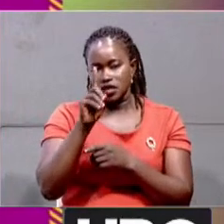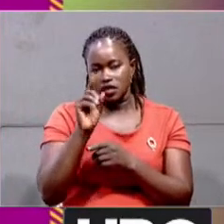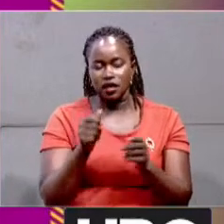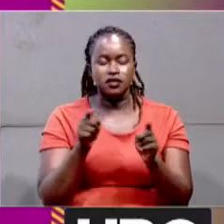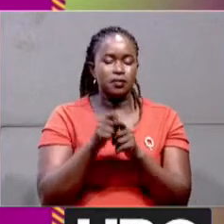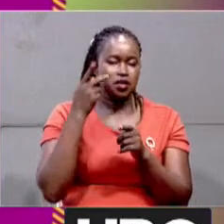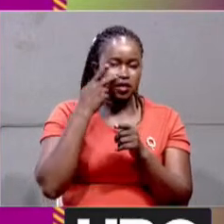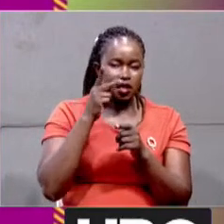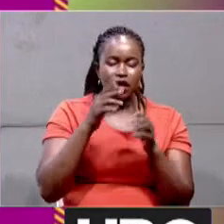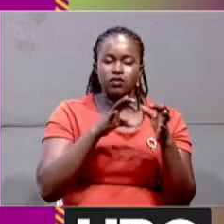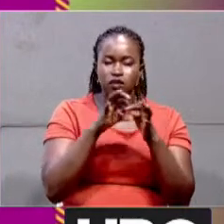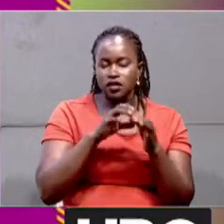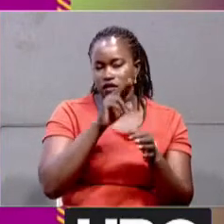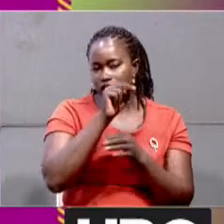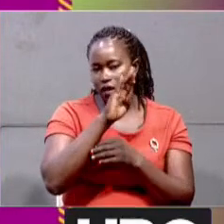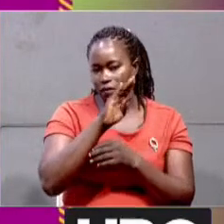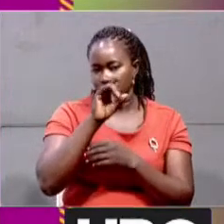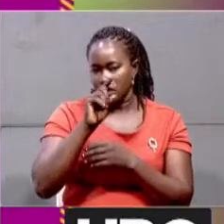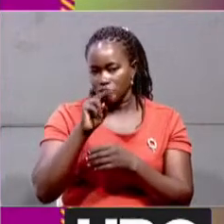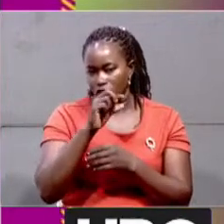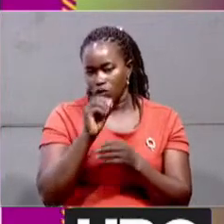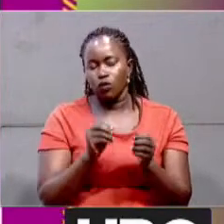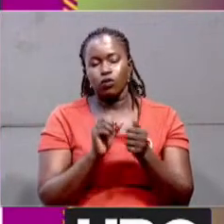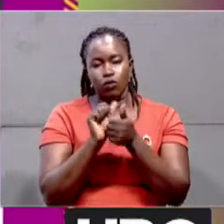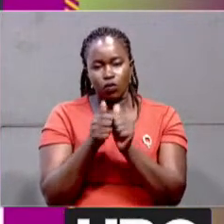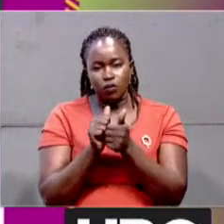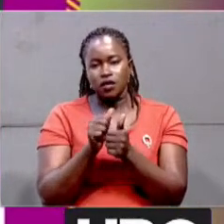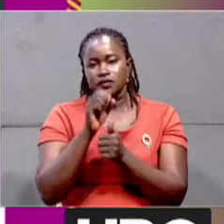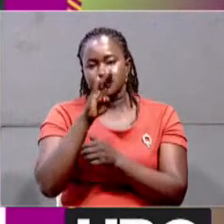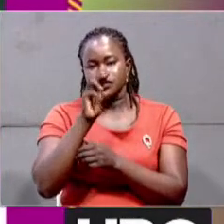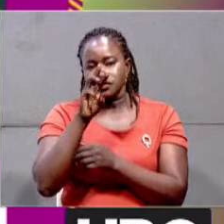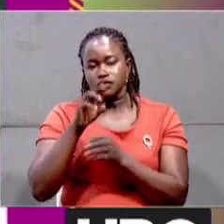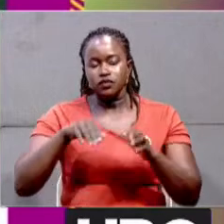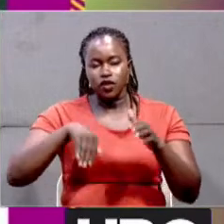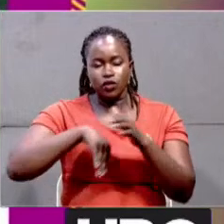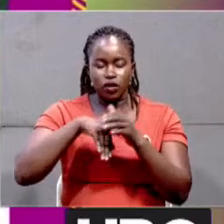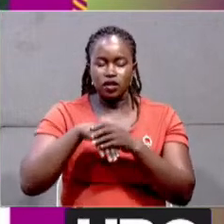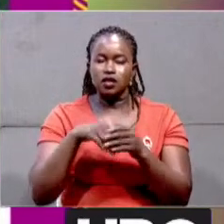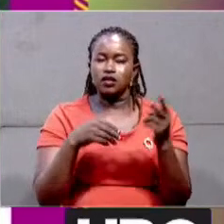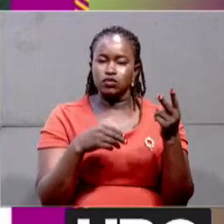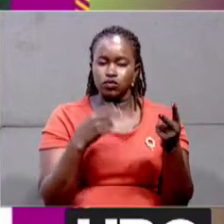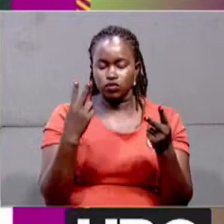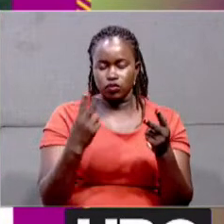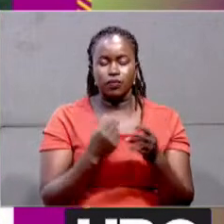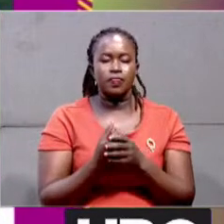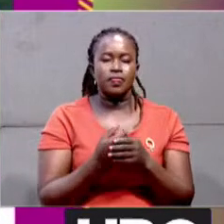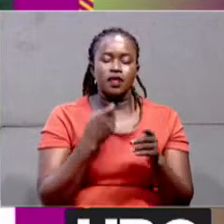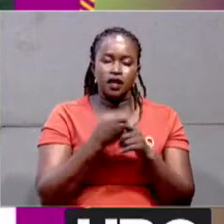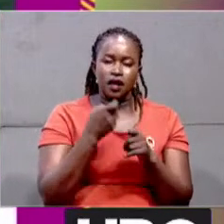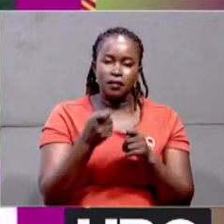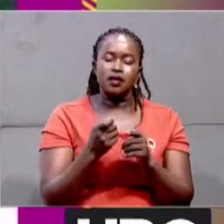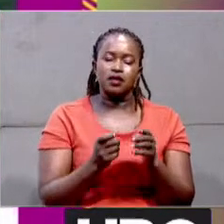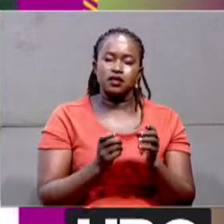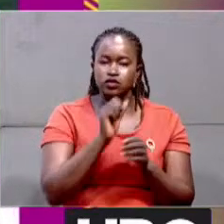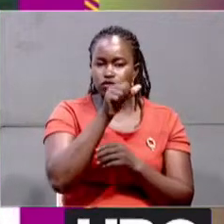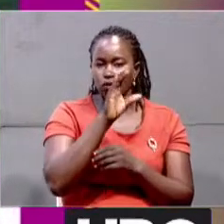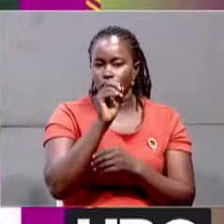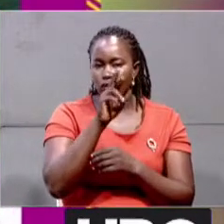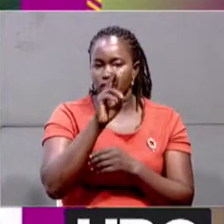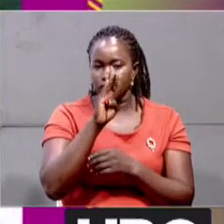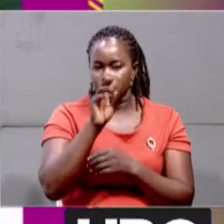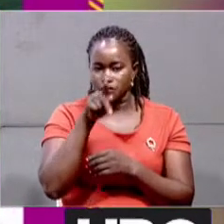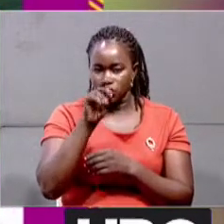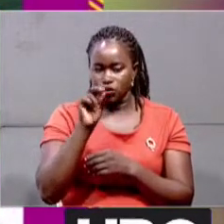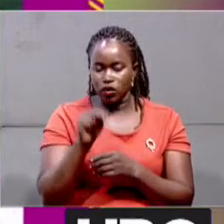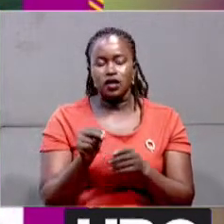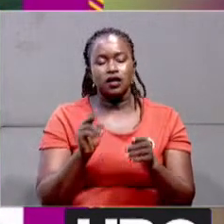while Nabingo versus Boyogere ended 2-2. The Kampala Region Football League is of two groups, Scorpion and Cobra.